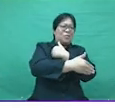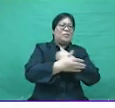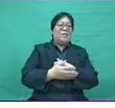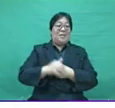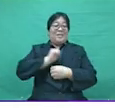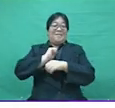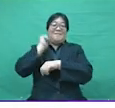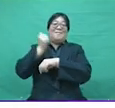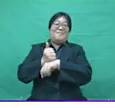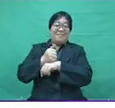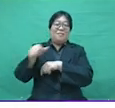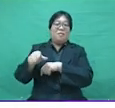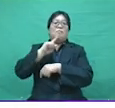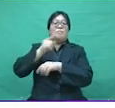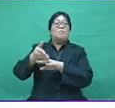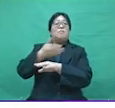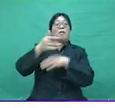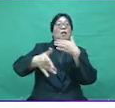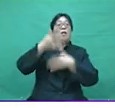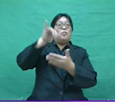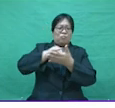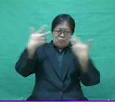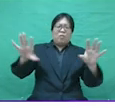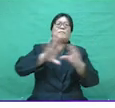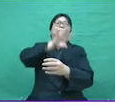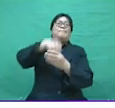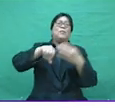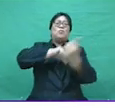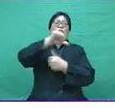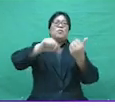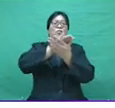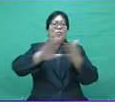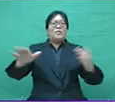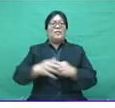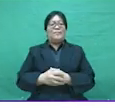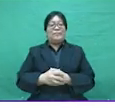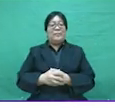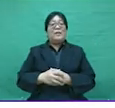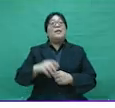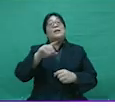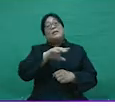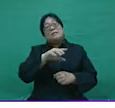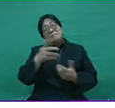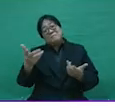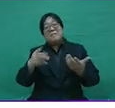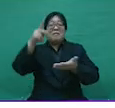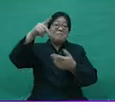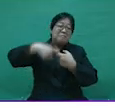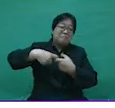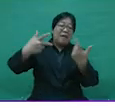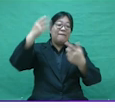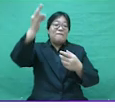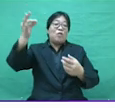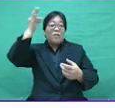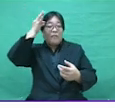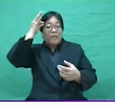the self-employed have been from the beginning on part of the social security systems. In other countries, regarding the